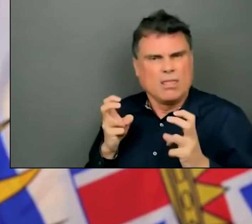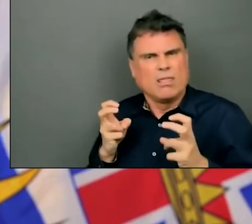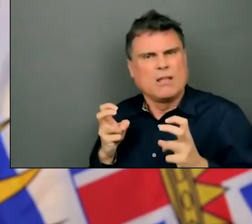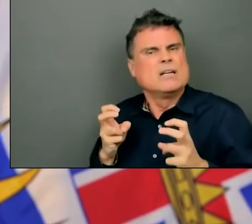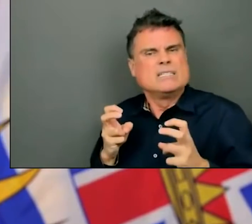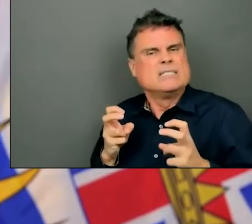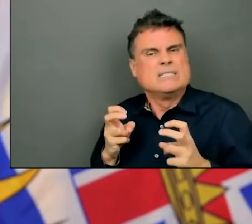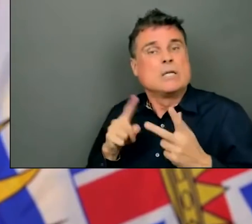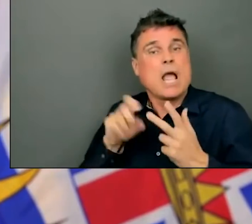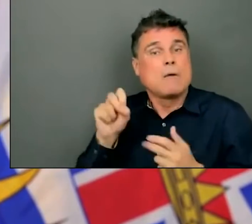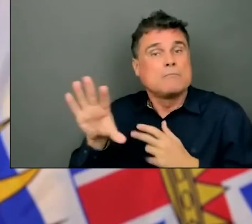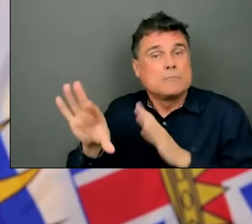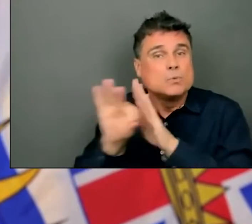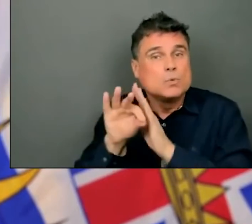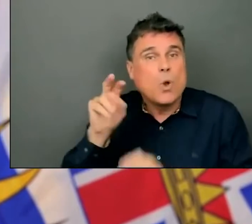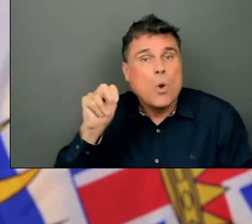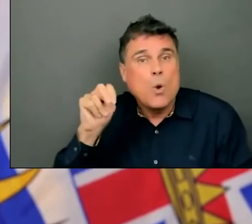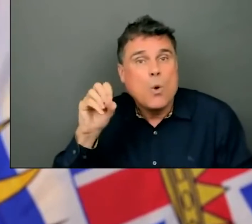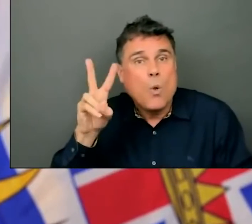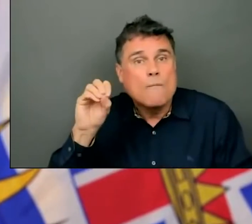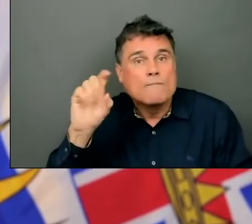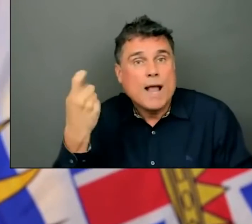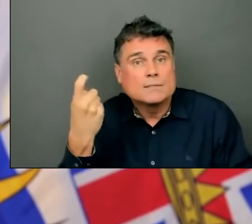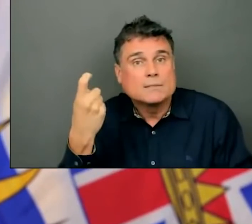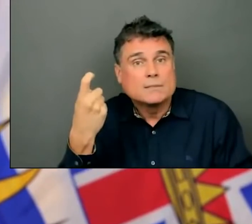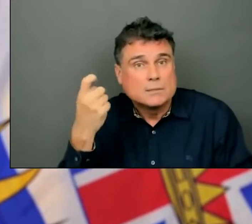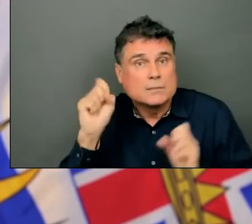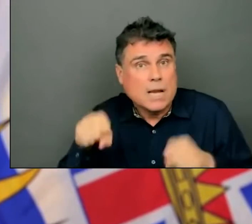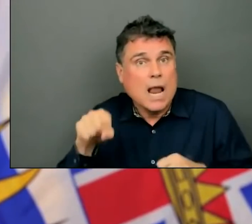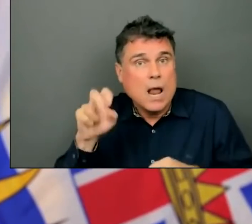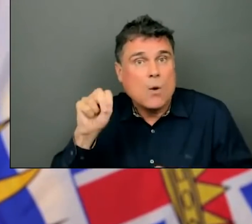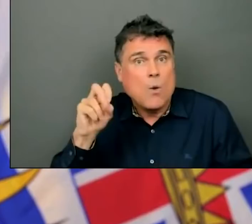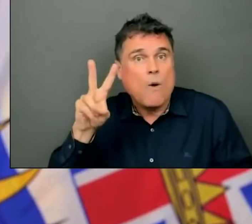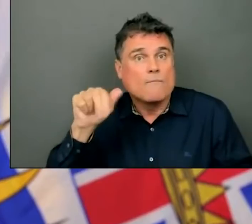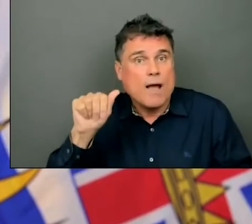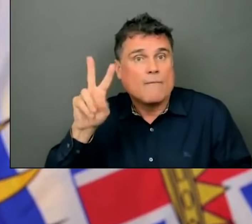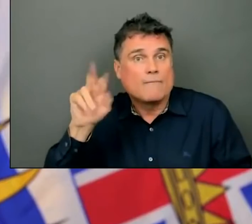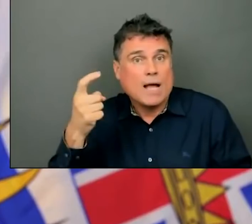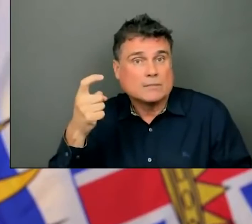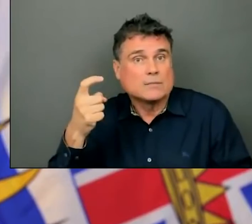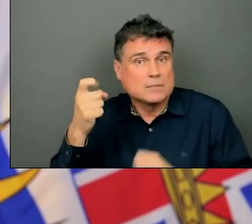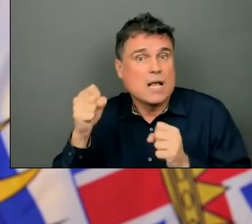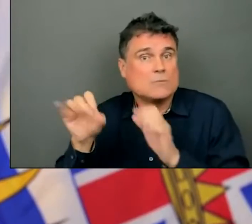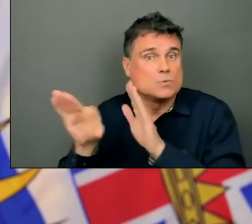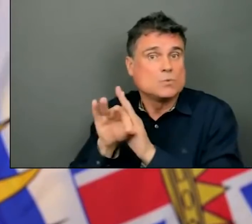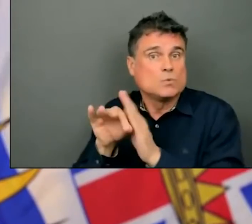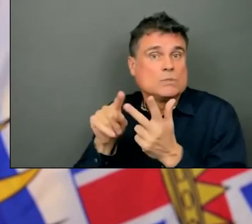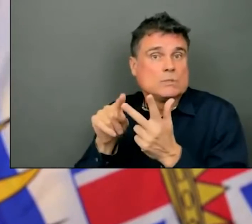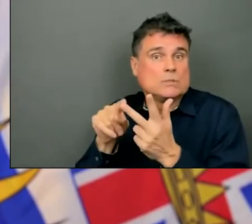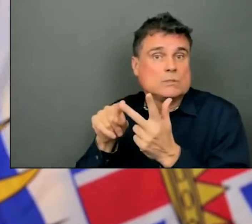as a booster dose, depending on what other vaccines you've had initially.